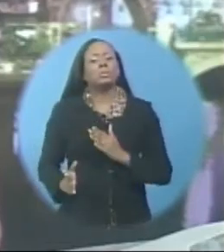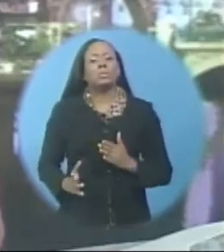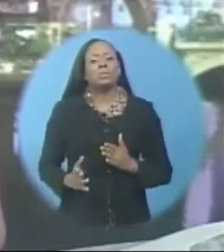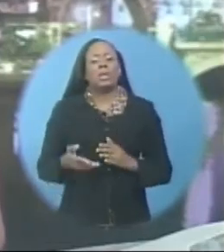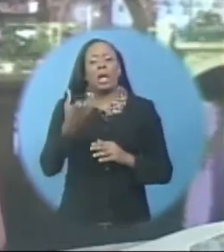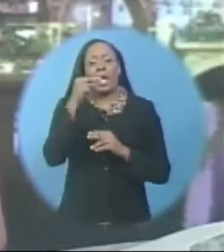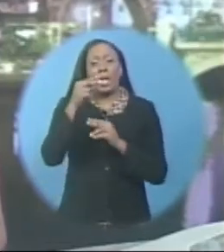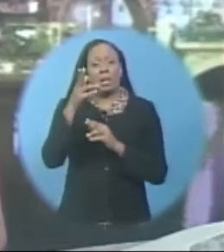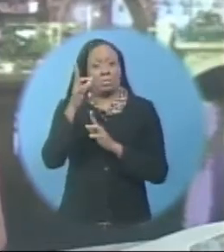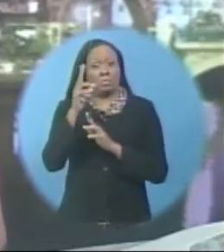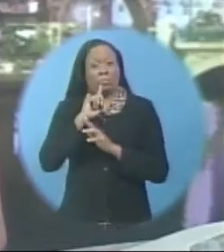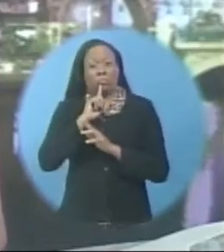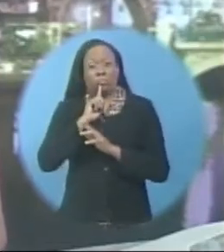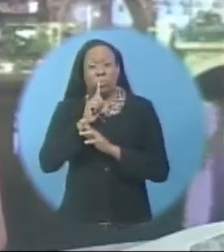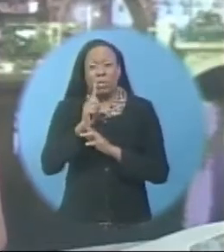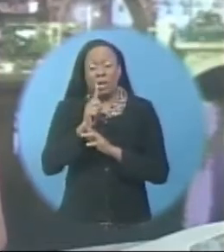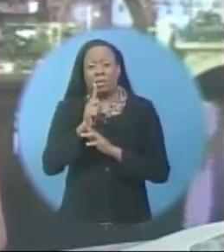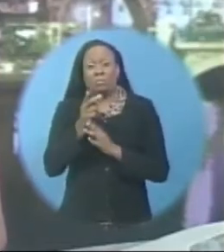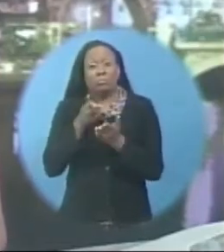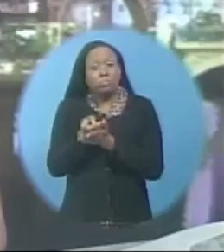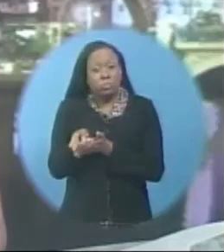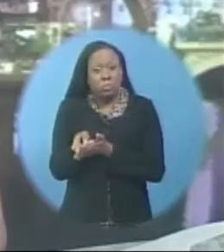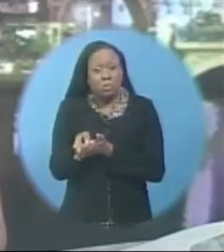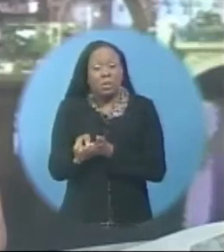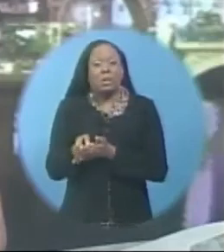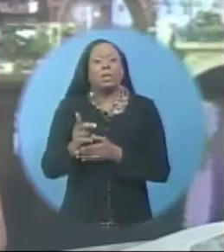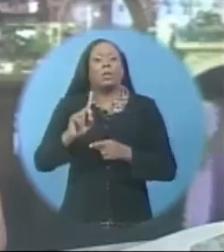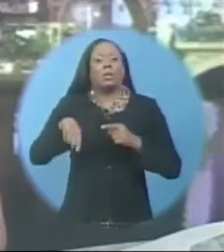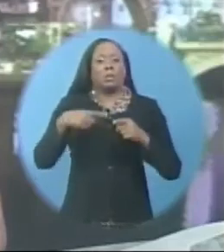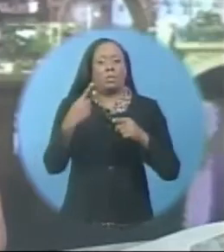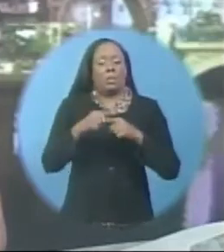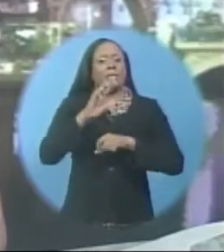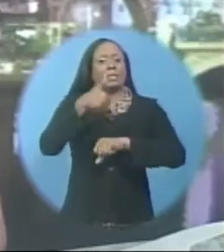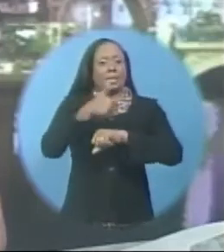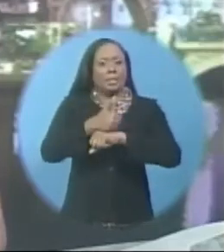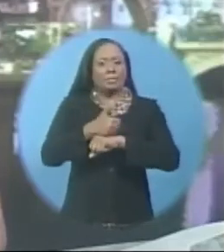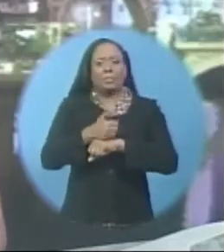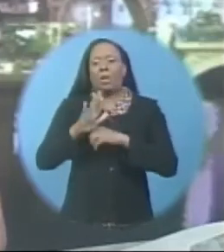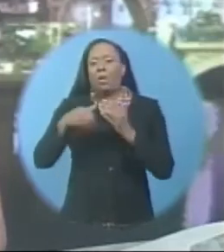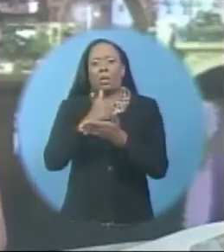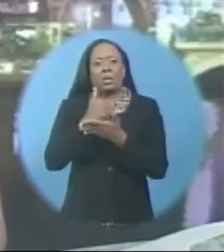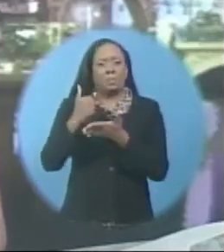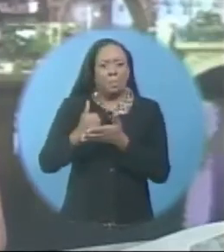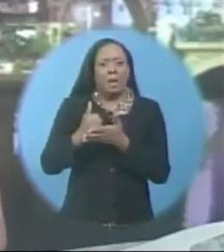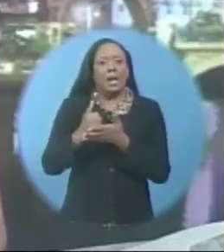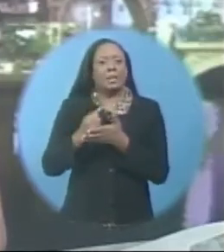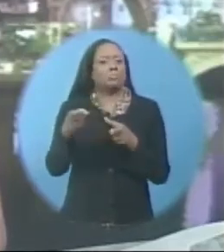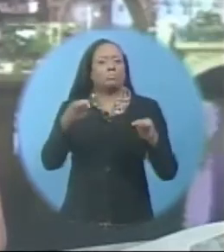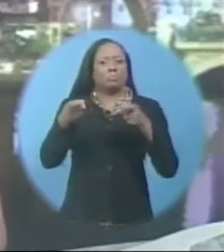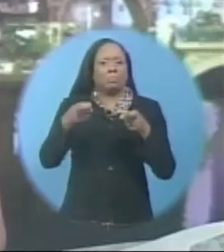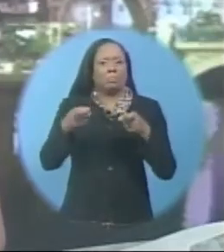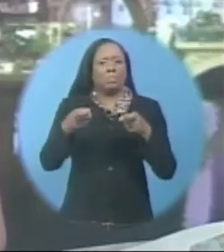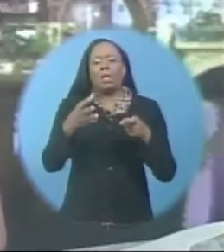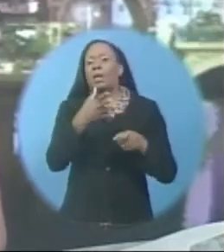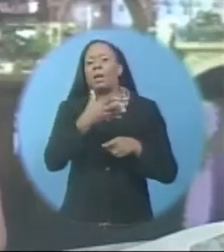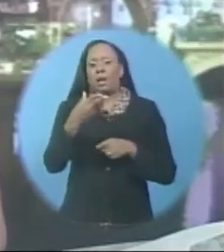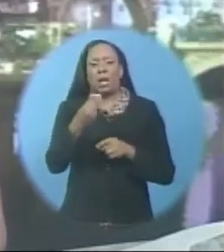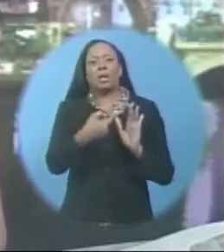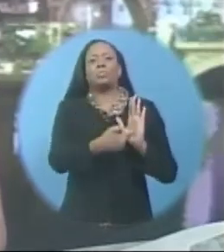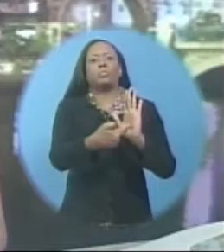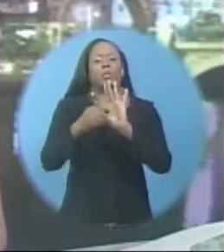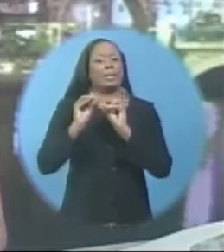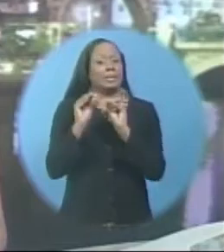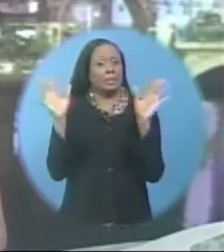appeal fund has been set up, the banking institutions take full charge of the operation, even though it's a Red Cross